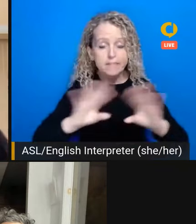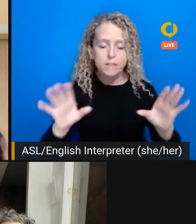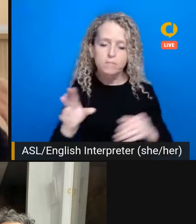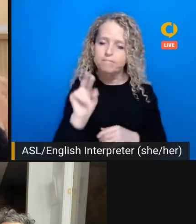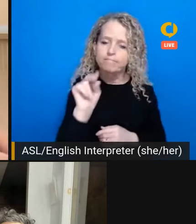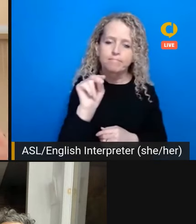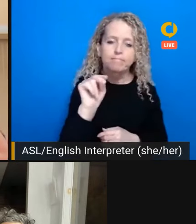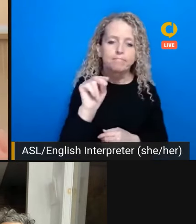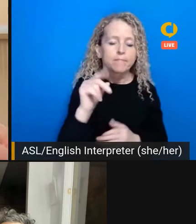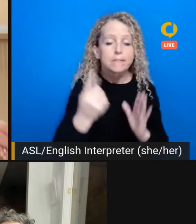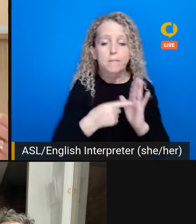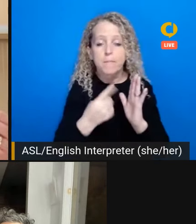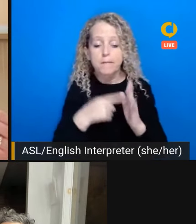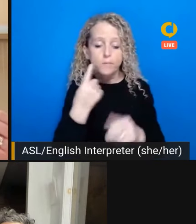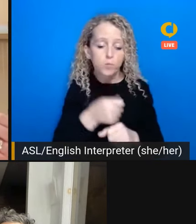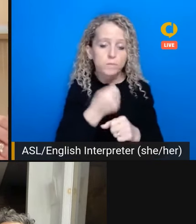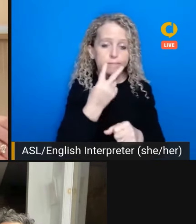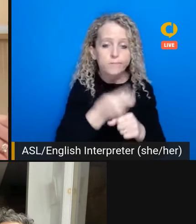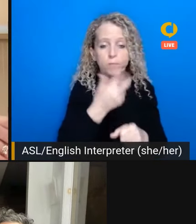decades, depending